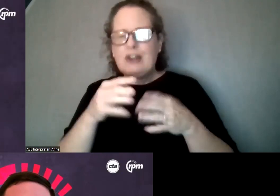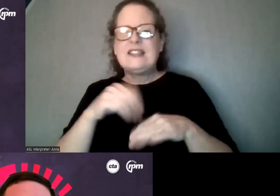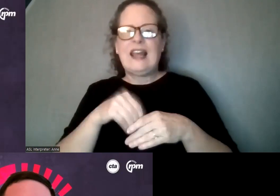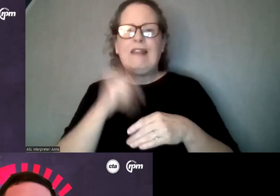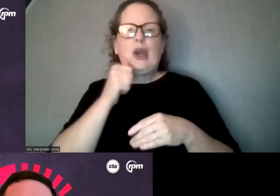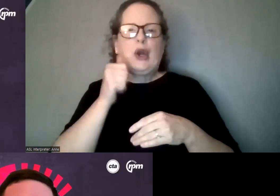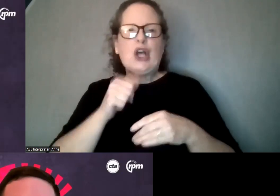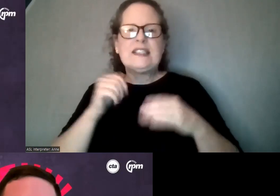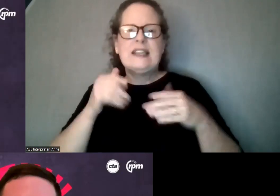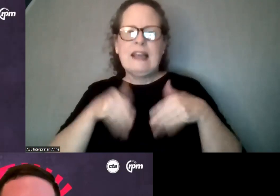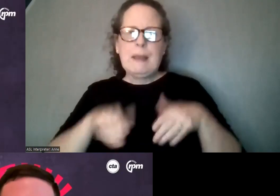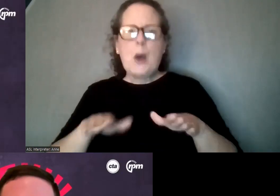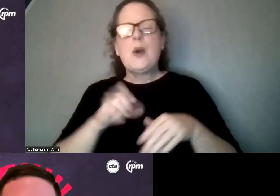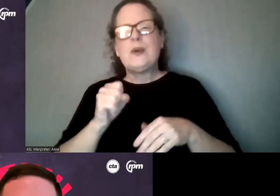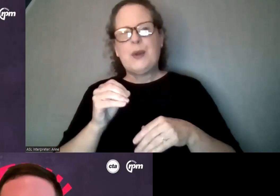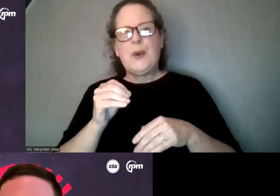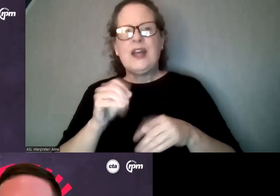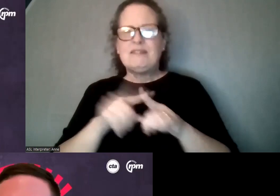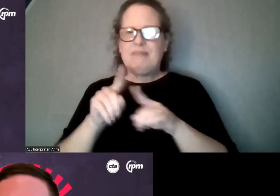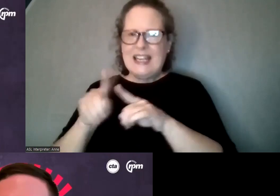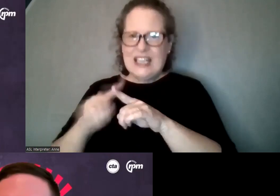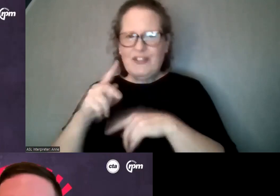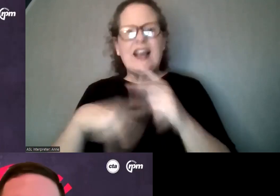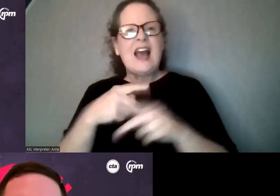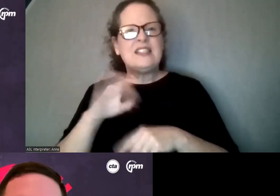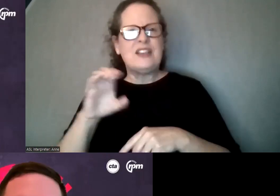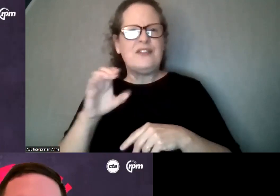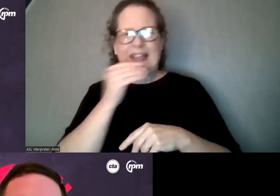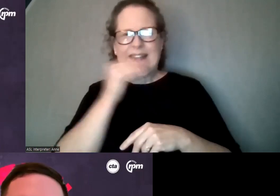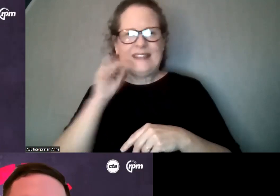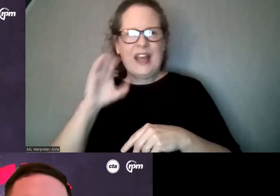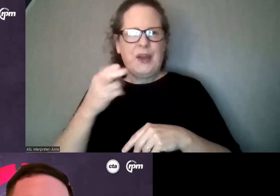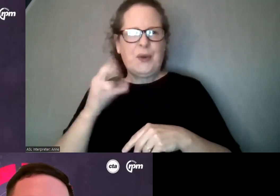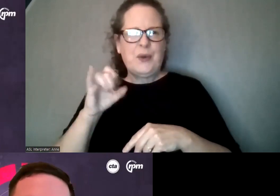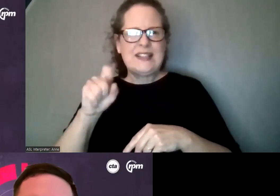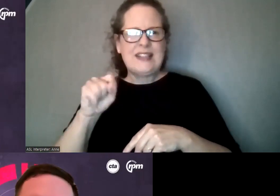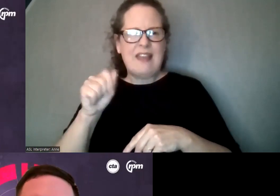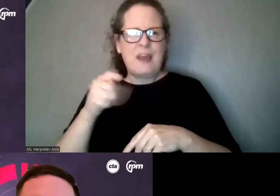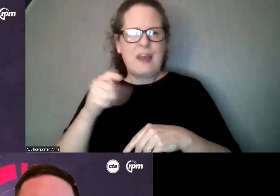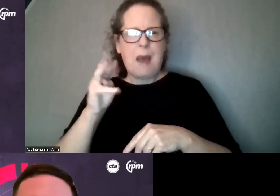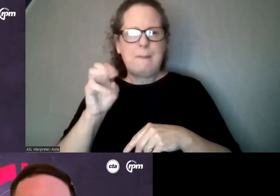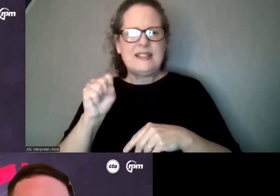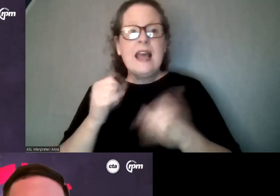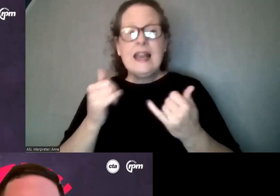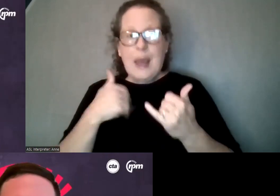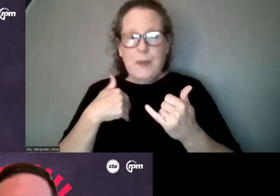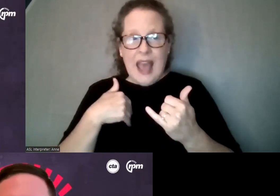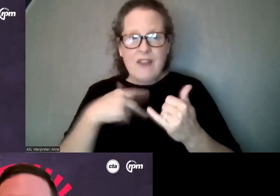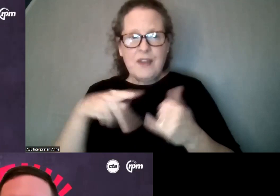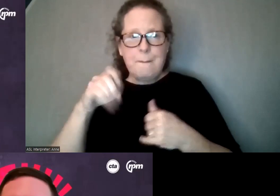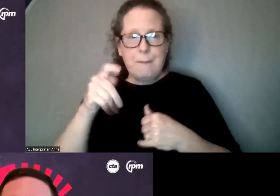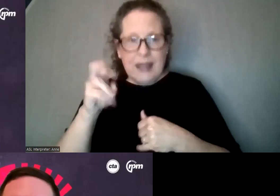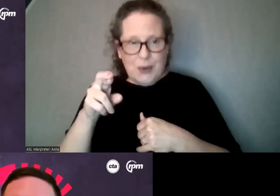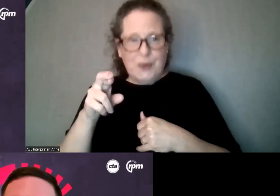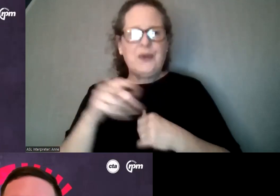chrysanthemums. Cool, thank you. I see a hand up by Peter. If we could give him the floor and unmute him.